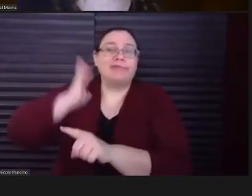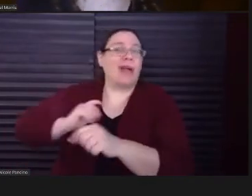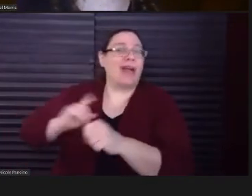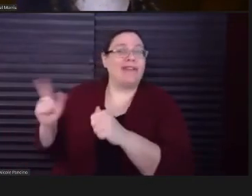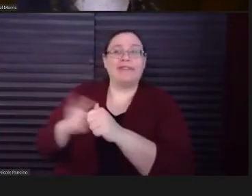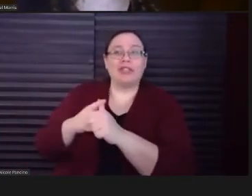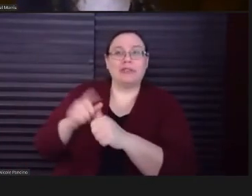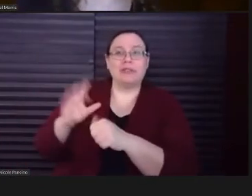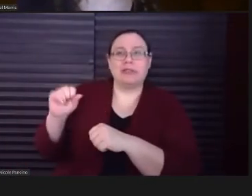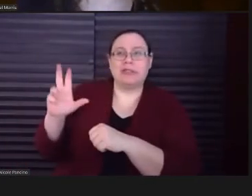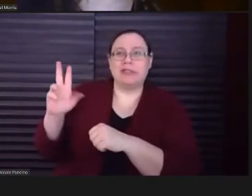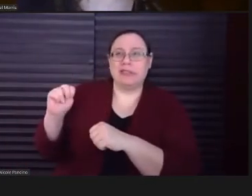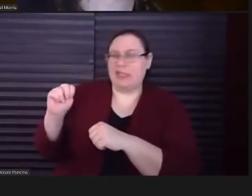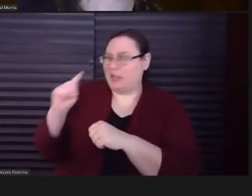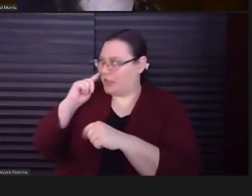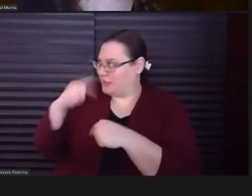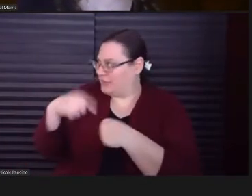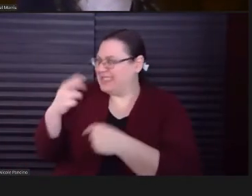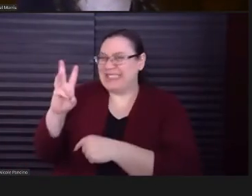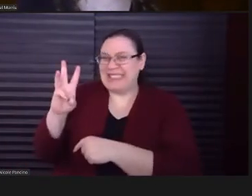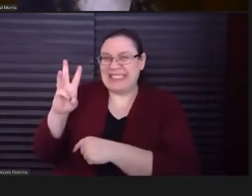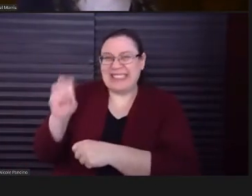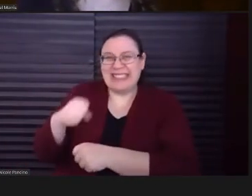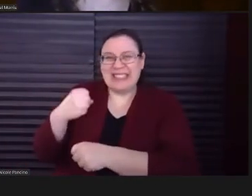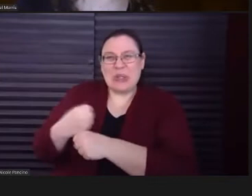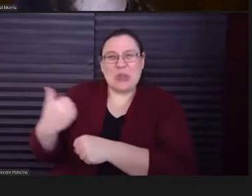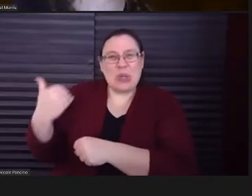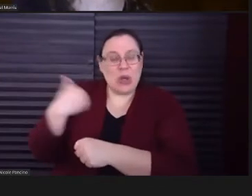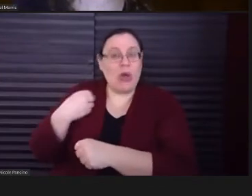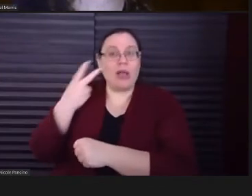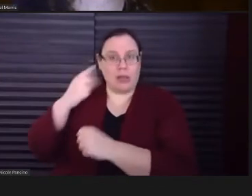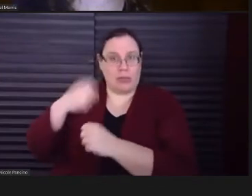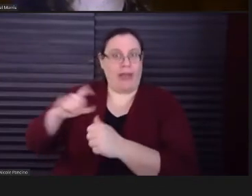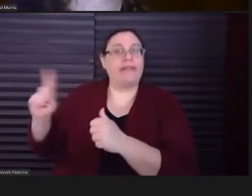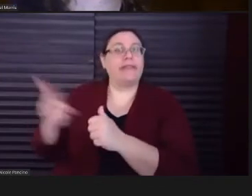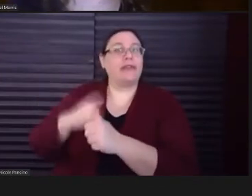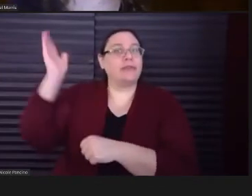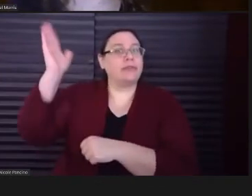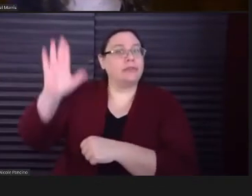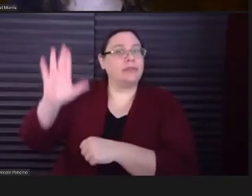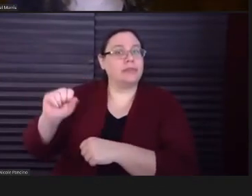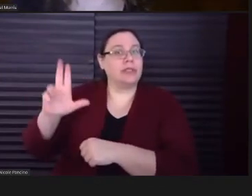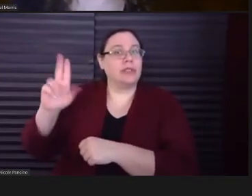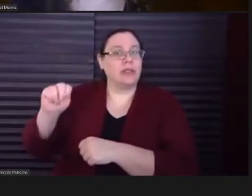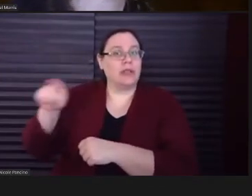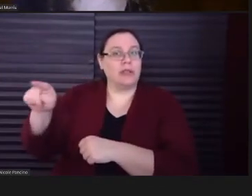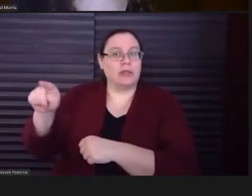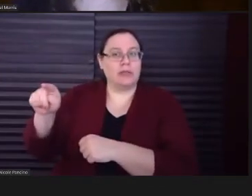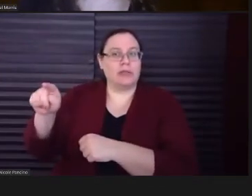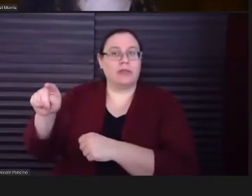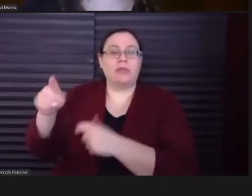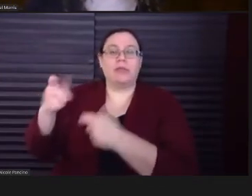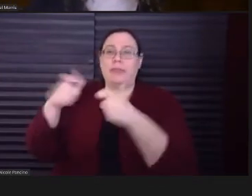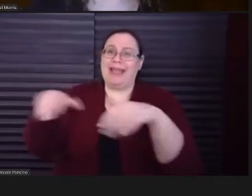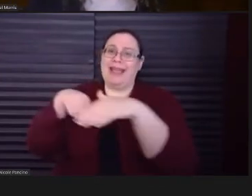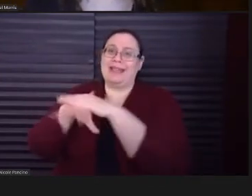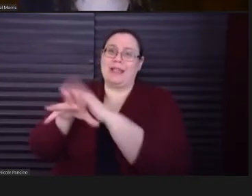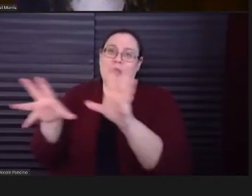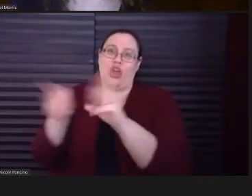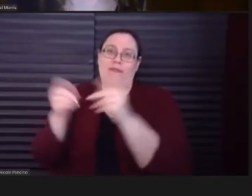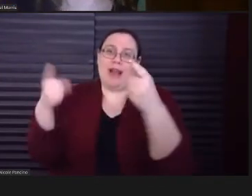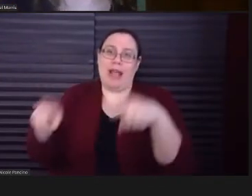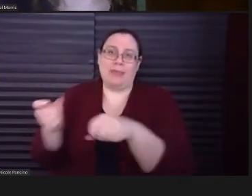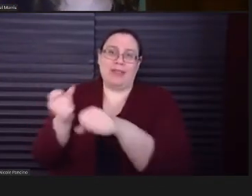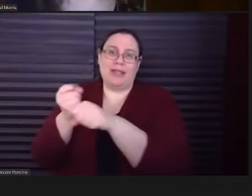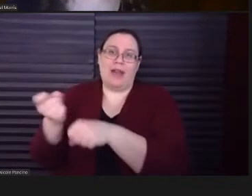think it's been 6 years ago that I saw my first presentation at CSUN, which is a big accessibility conference that's held every March,